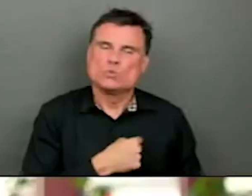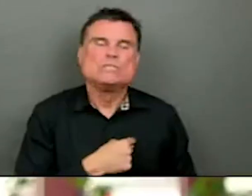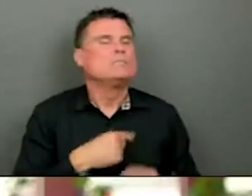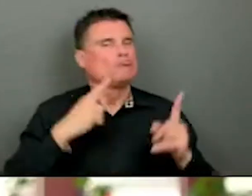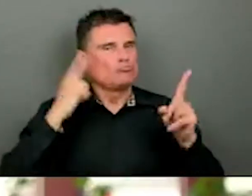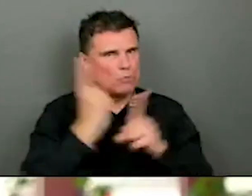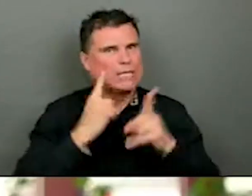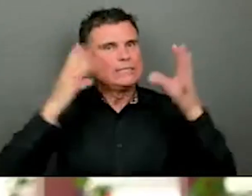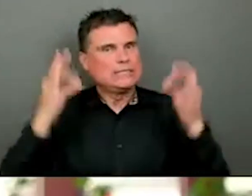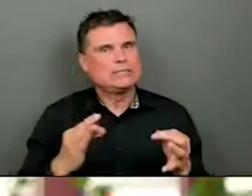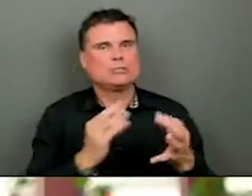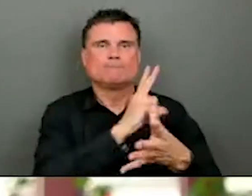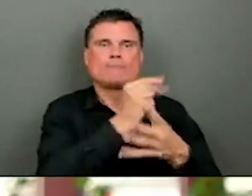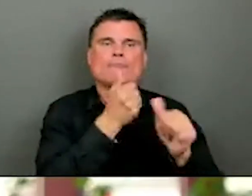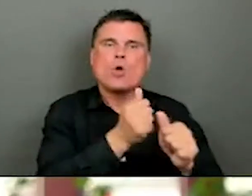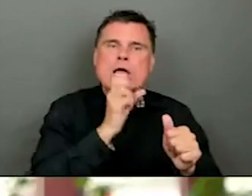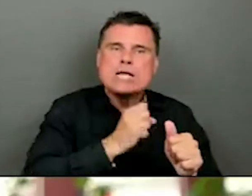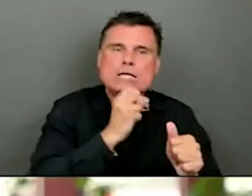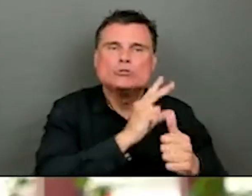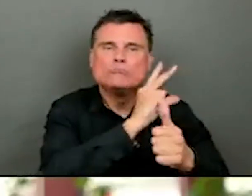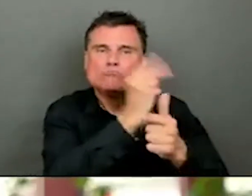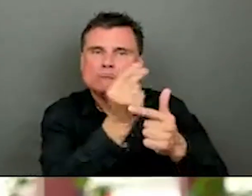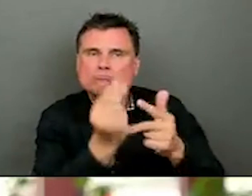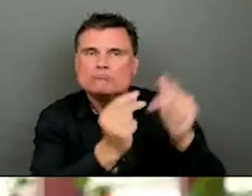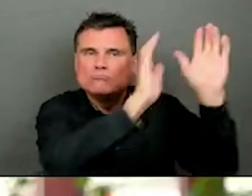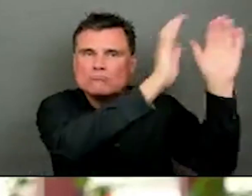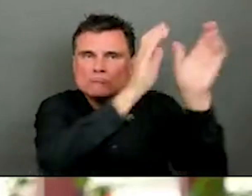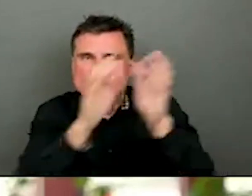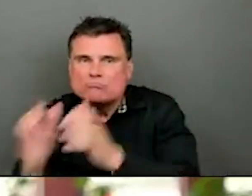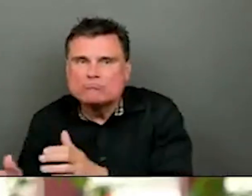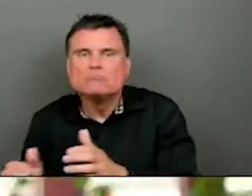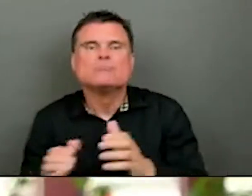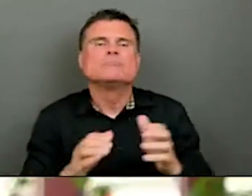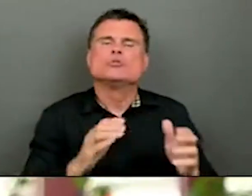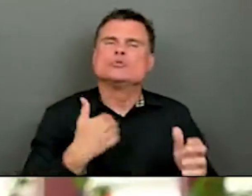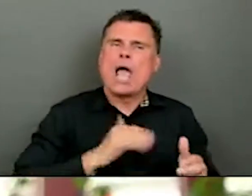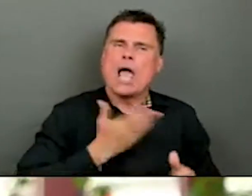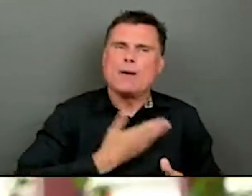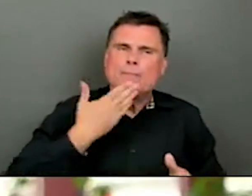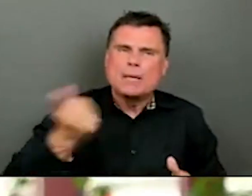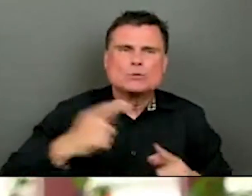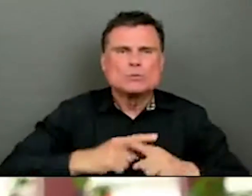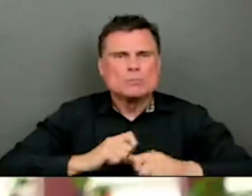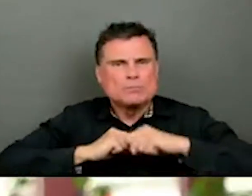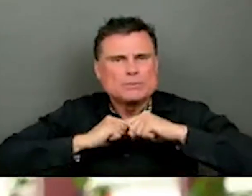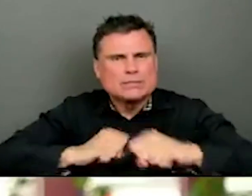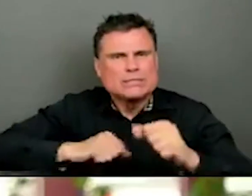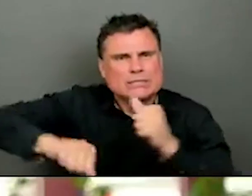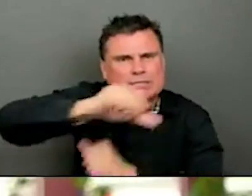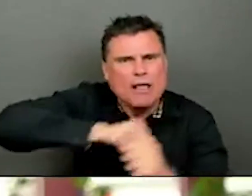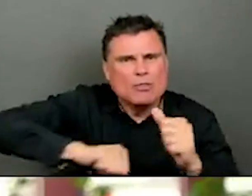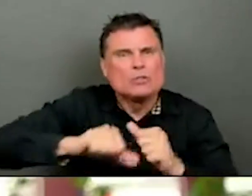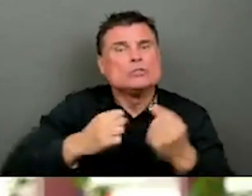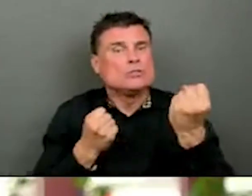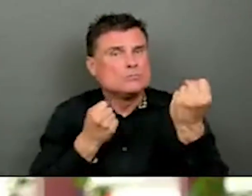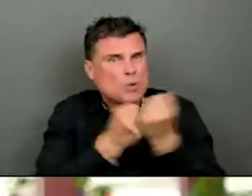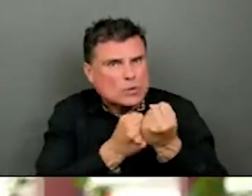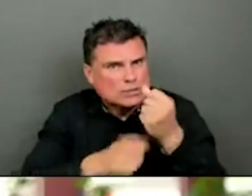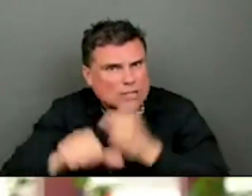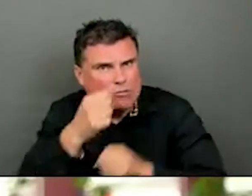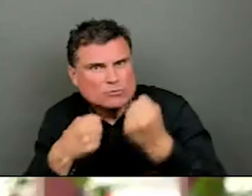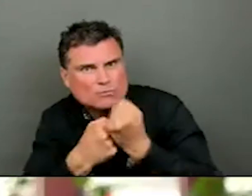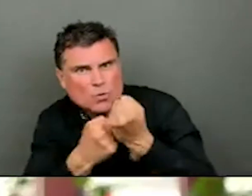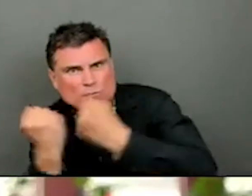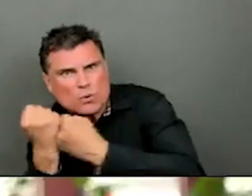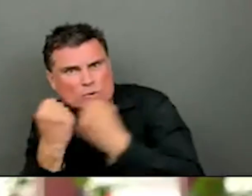push, to make sure that we're as best protected as we can, supporting each other to be immunized as we bridge to these brighter days